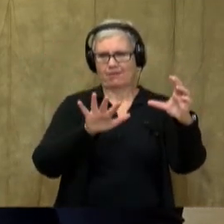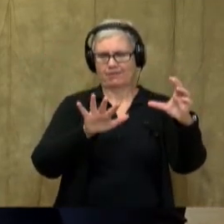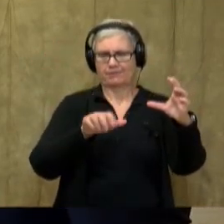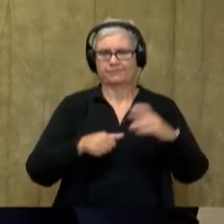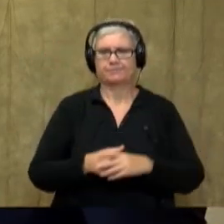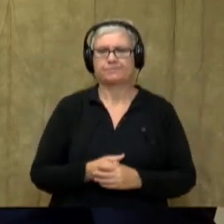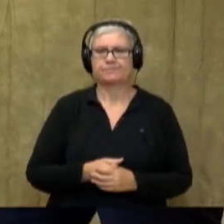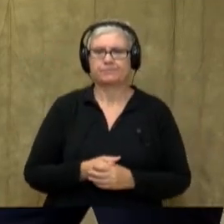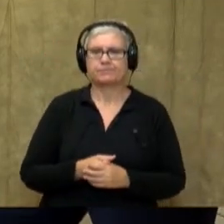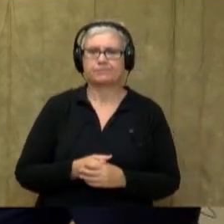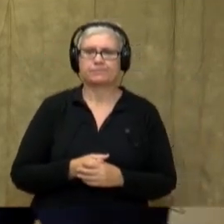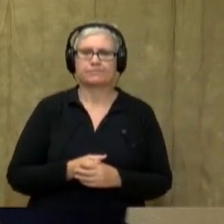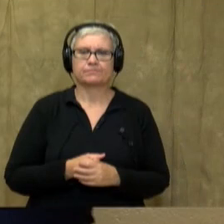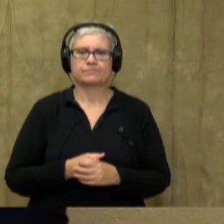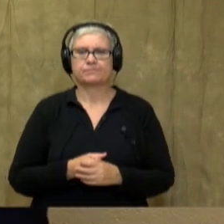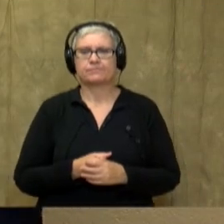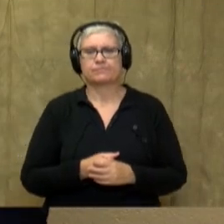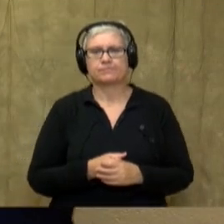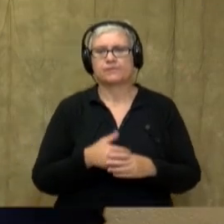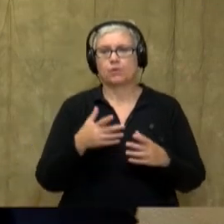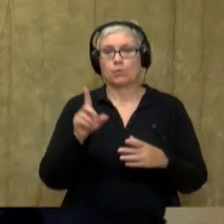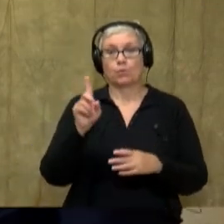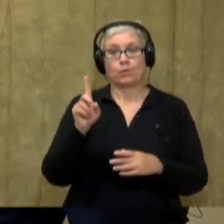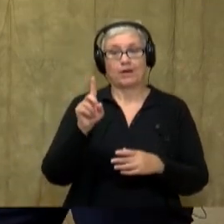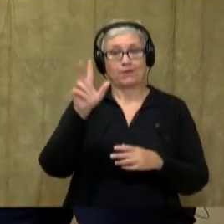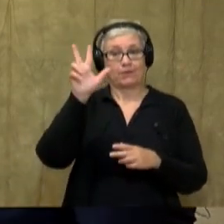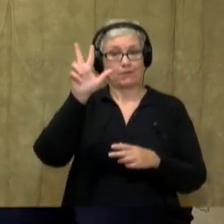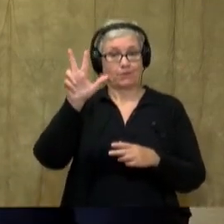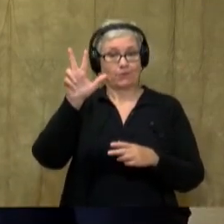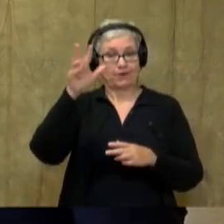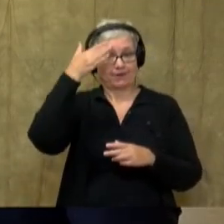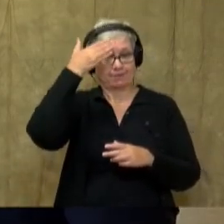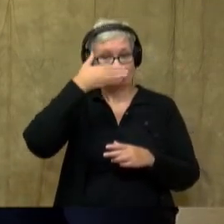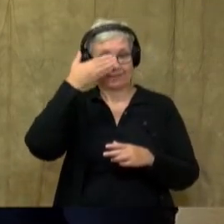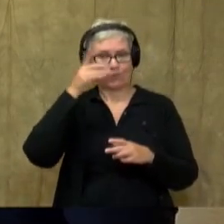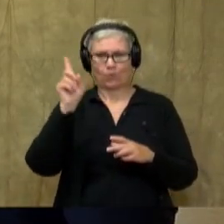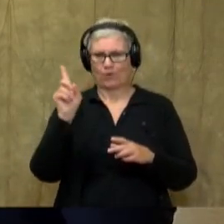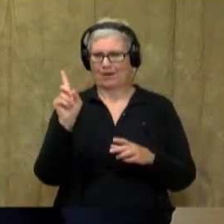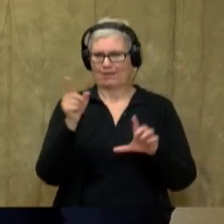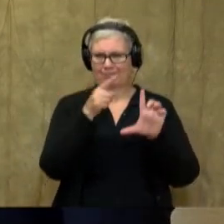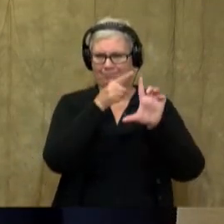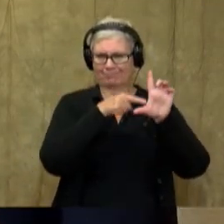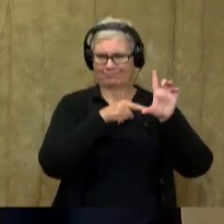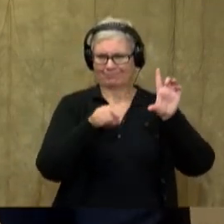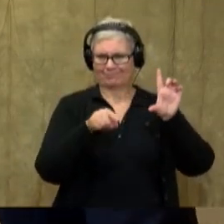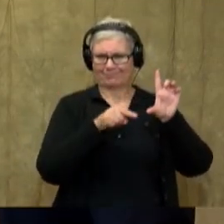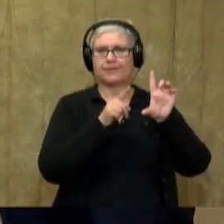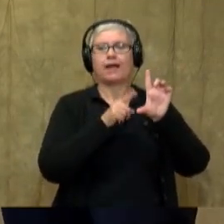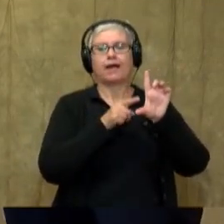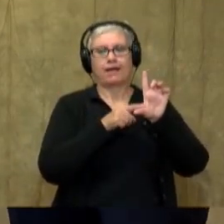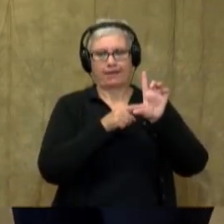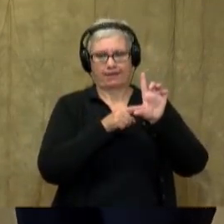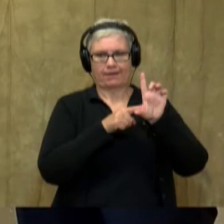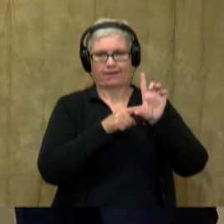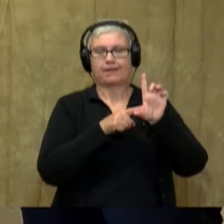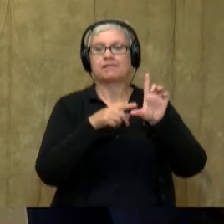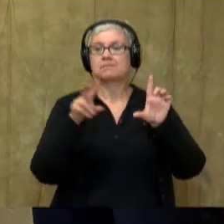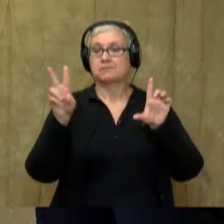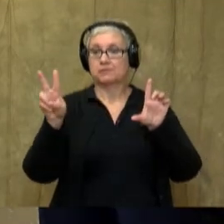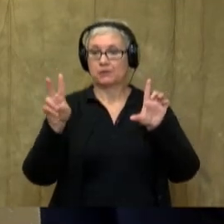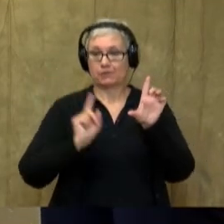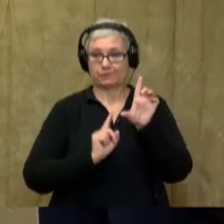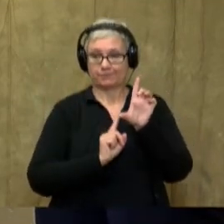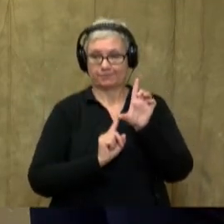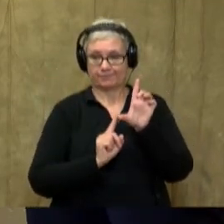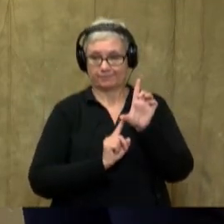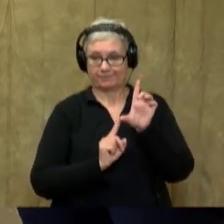3 faces painted cubes are located, where the 2 faces painted are located. Along the corners, along the edges,